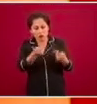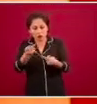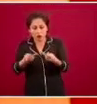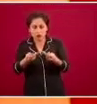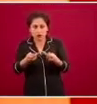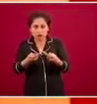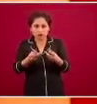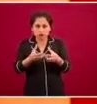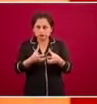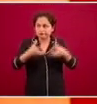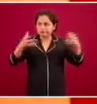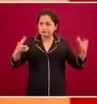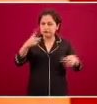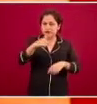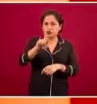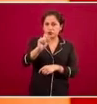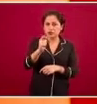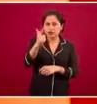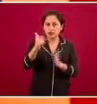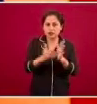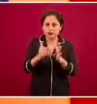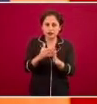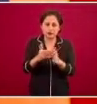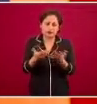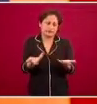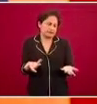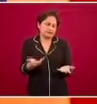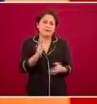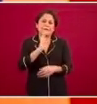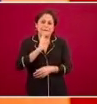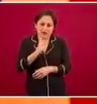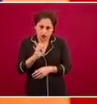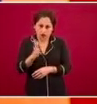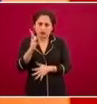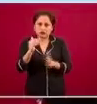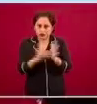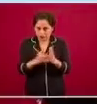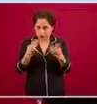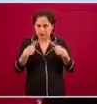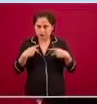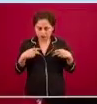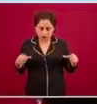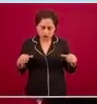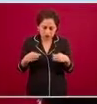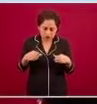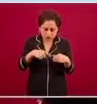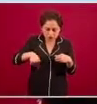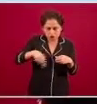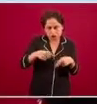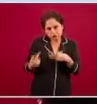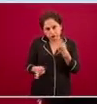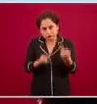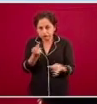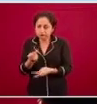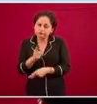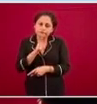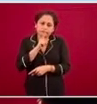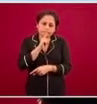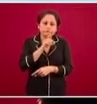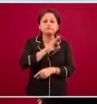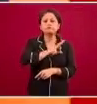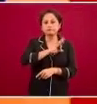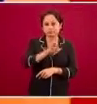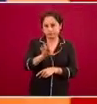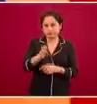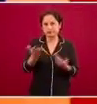or 5,000, and if you do it properly, you can have access to a representative sample of